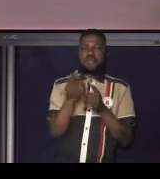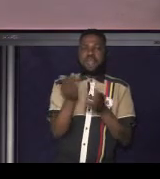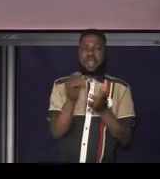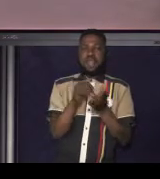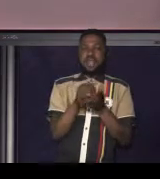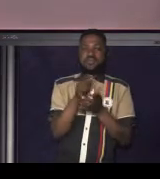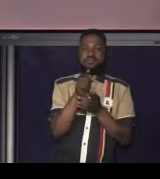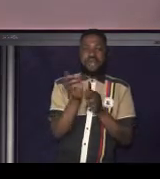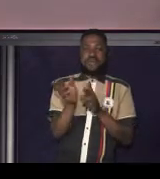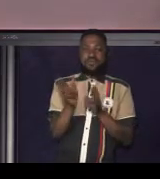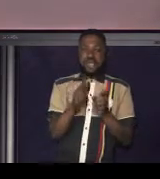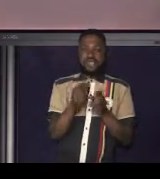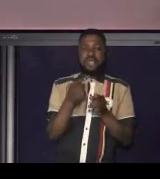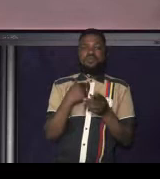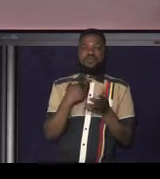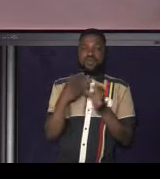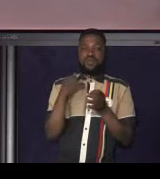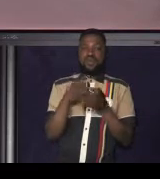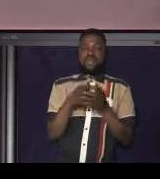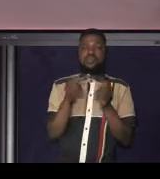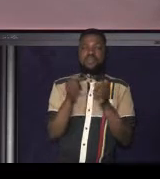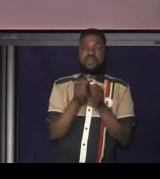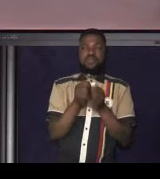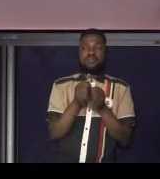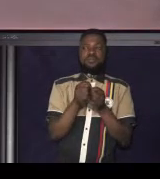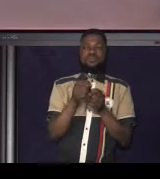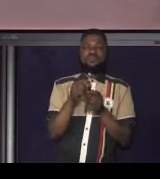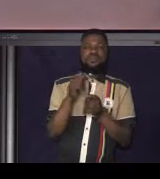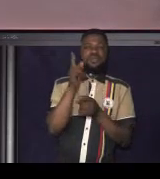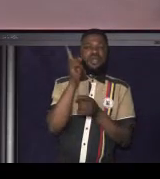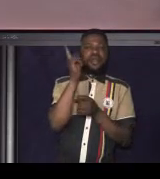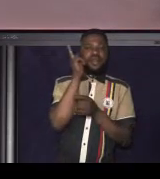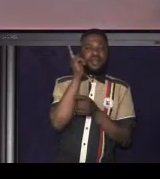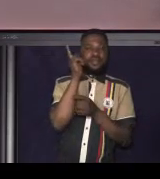again. Are you ready? We're doing it together. Let's go.